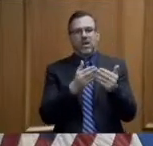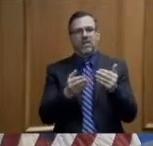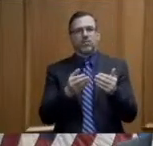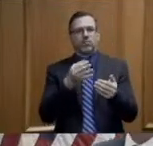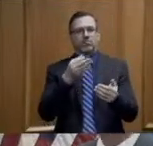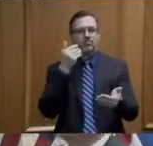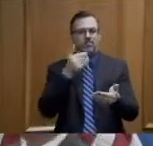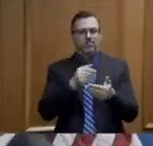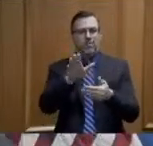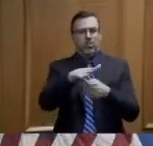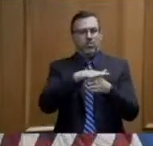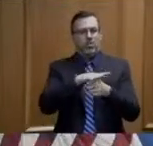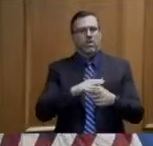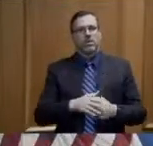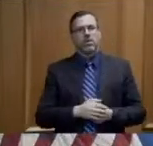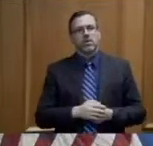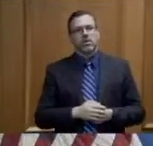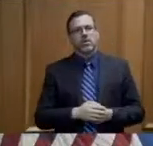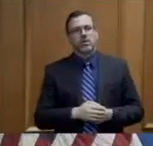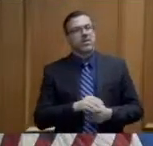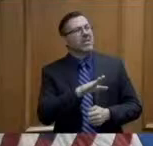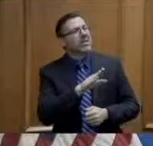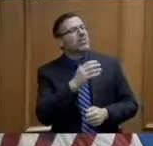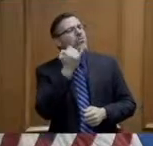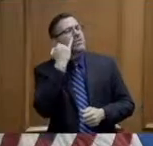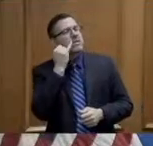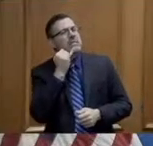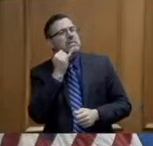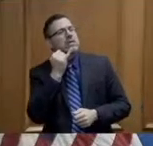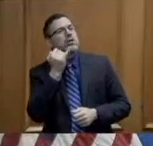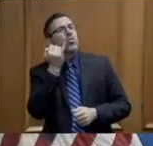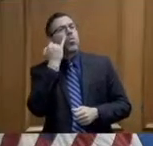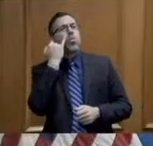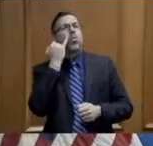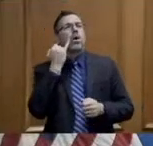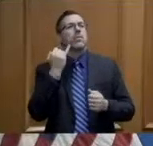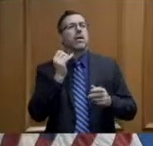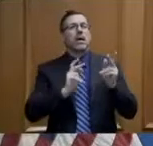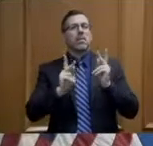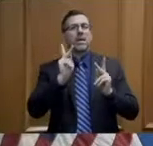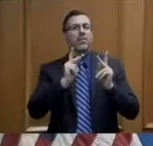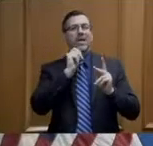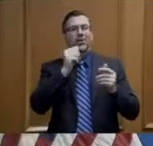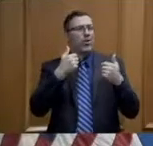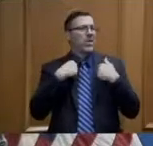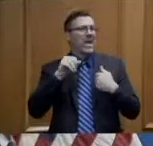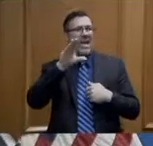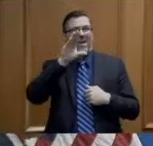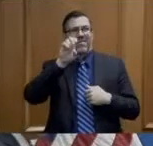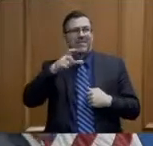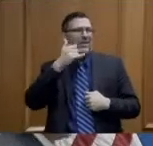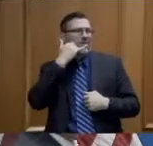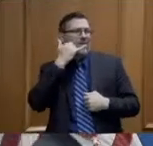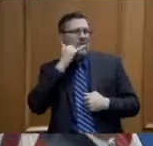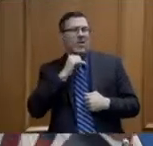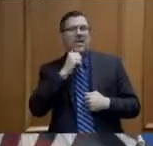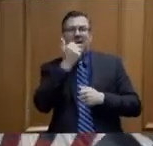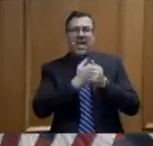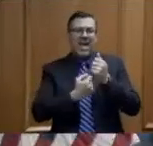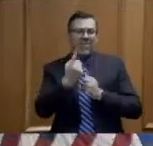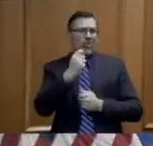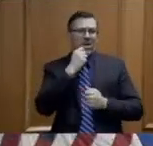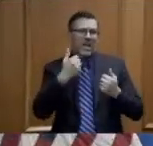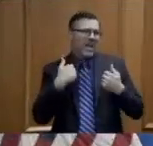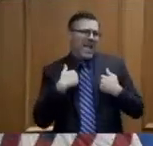Thank you, Patrick. What about people who, if I can follow up, what about people who don't have a cell phone? Not everybody has one. I